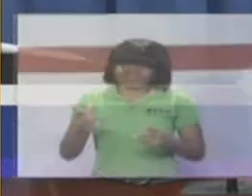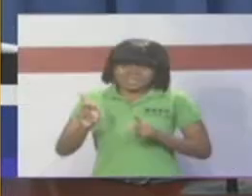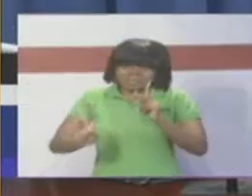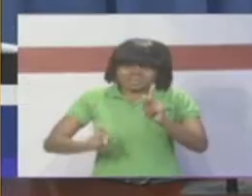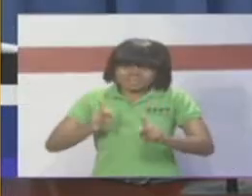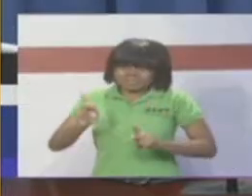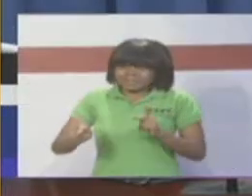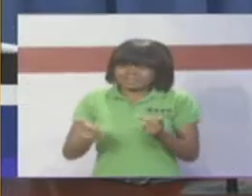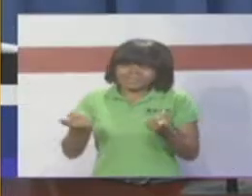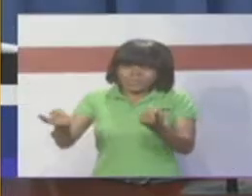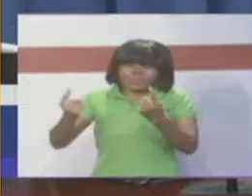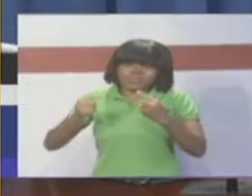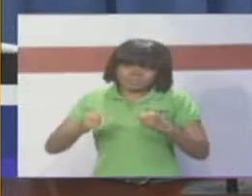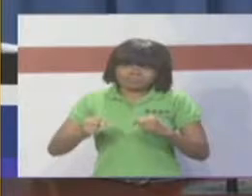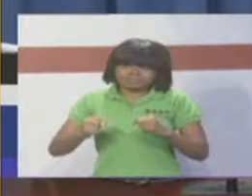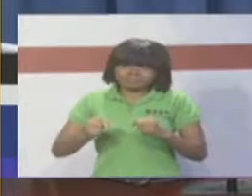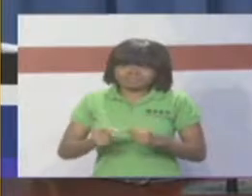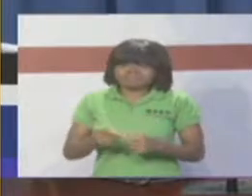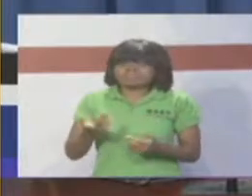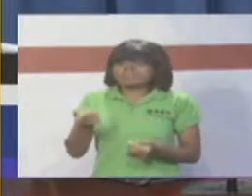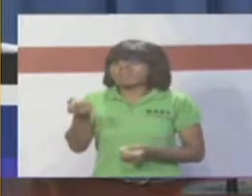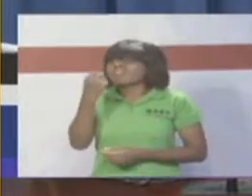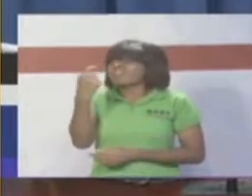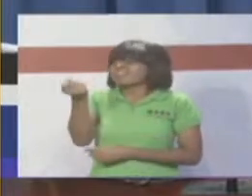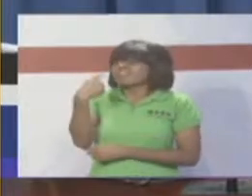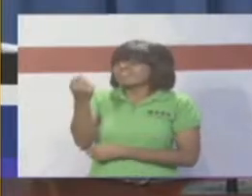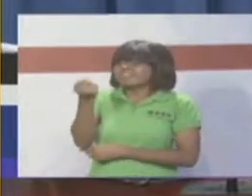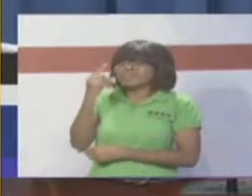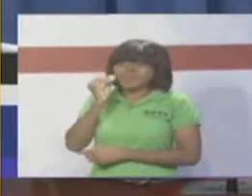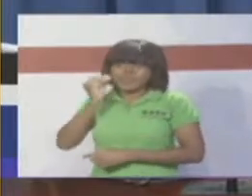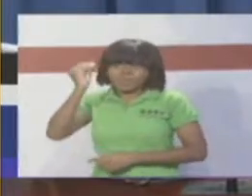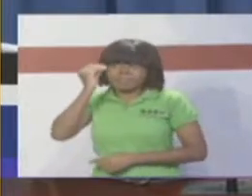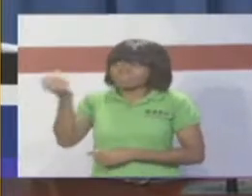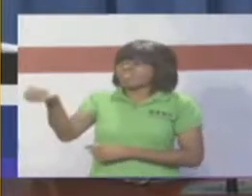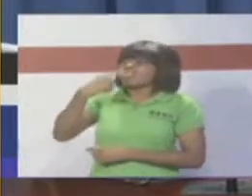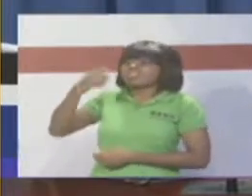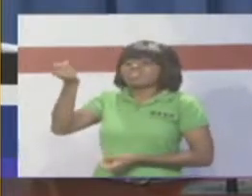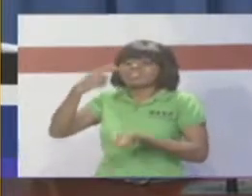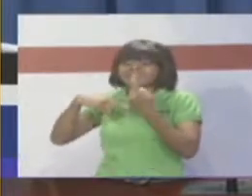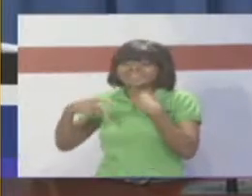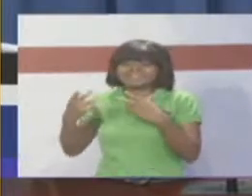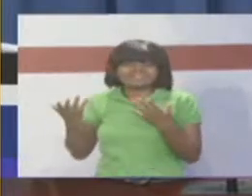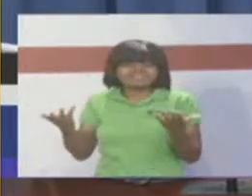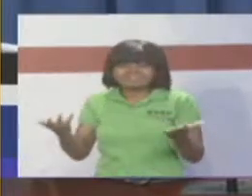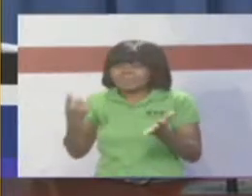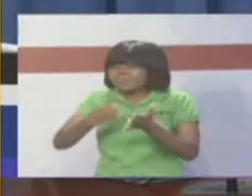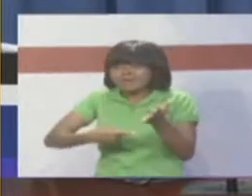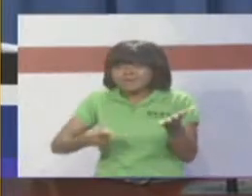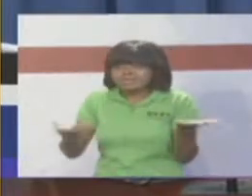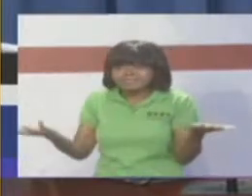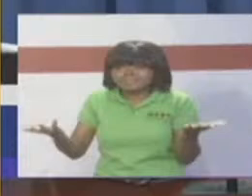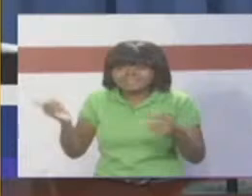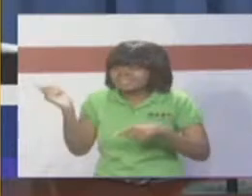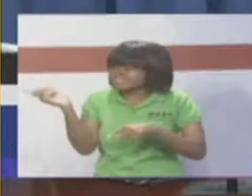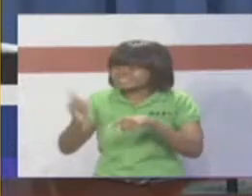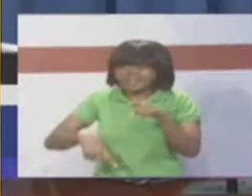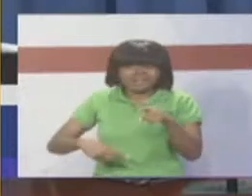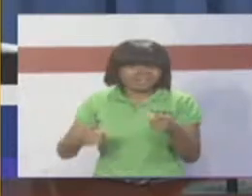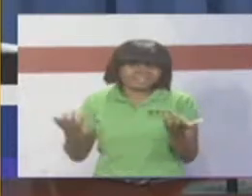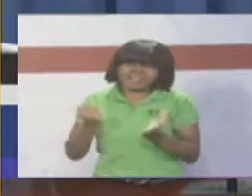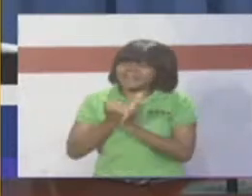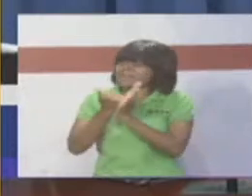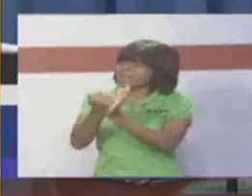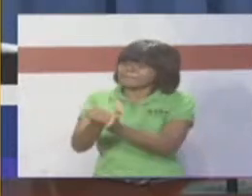take ivermectin antibiotics at home, being prescribed. They deteriorate. They call the ambulance